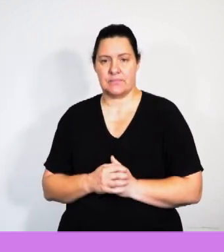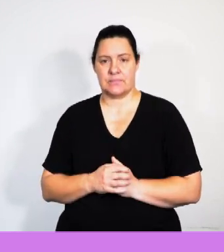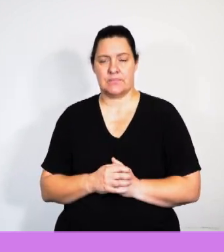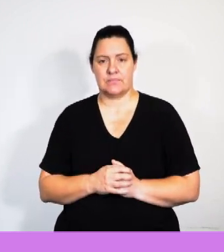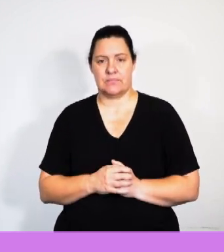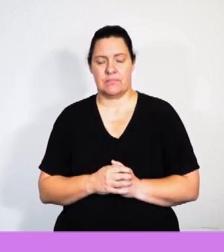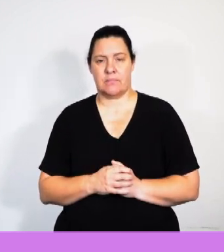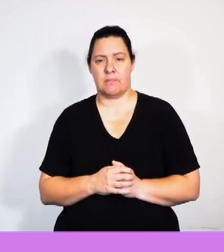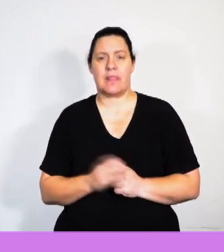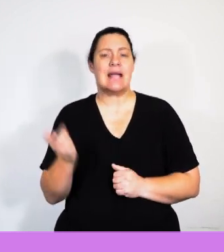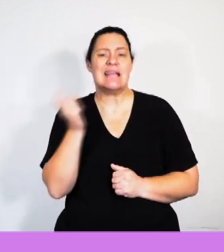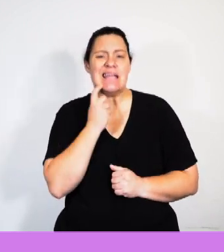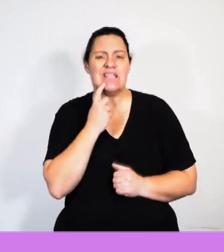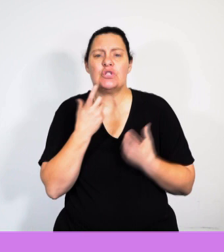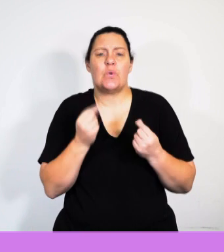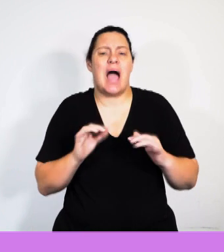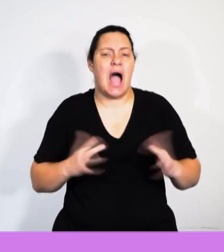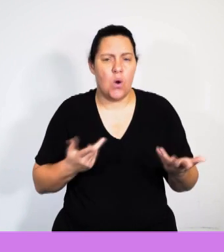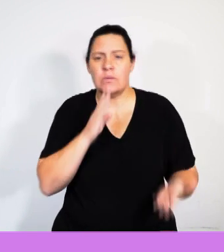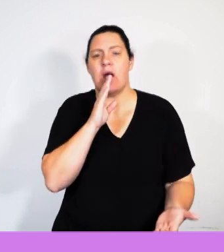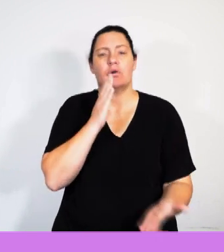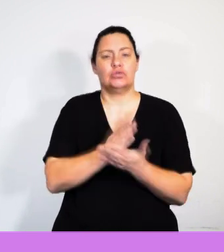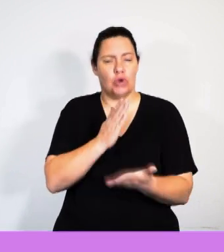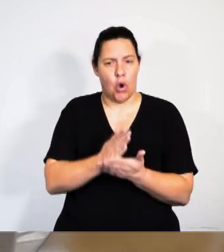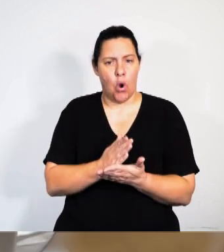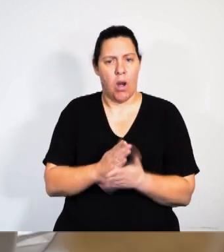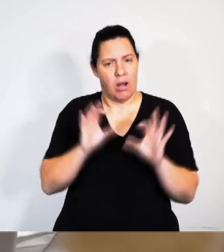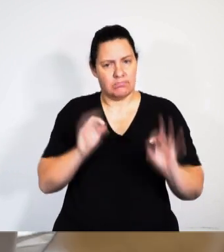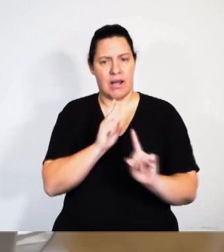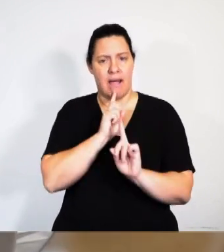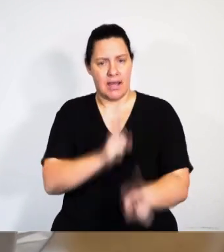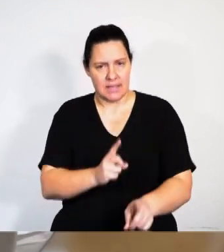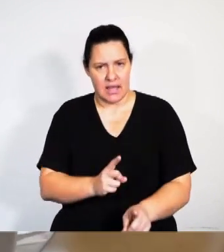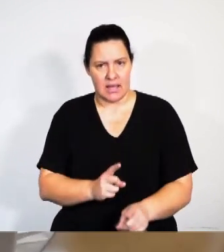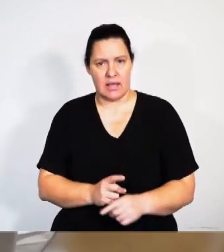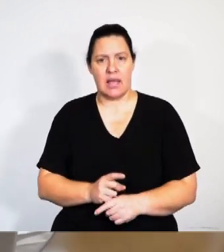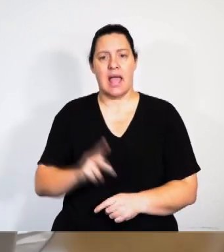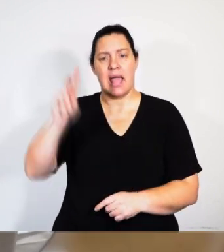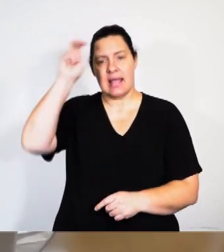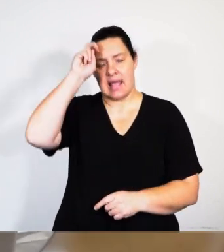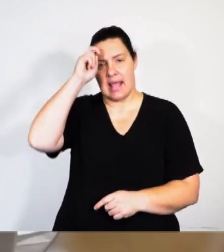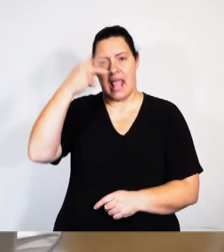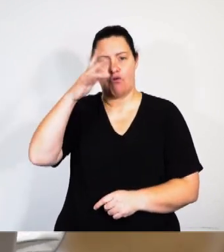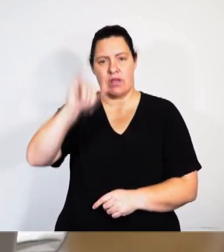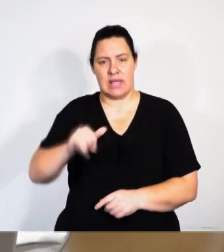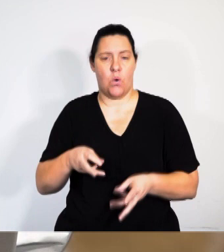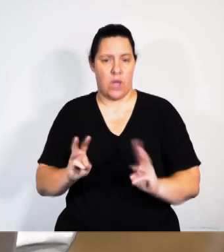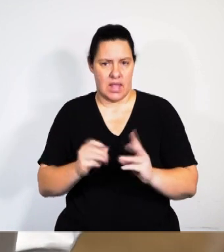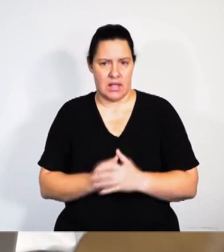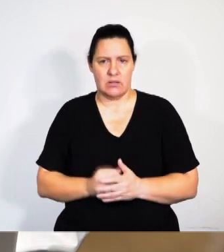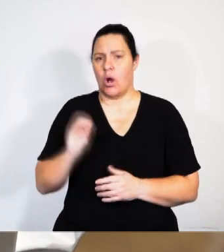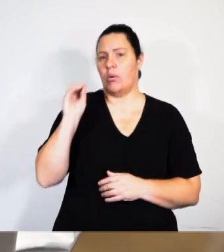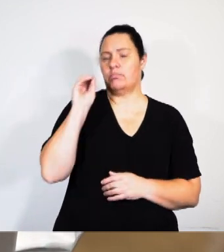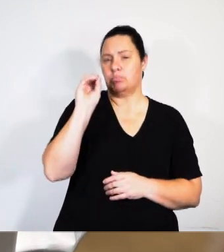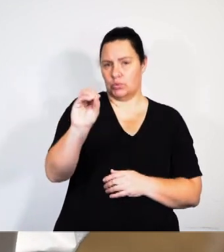meters. The easy way of doing this and ensuring that we always get the correct answer is the King Harry method.